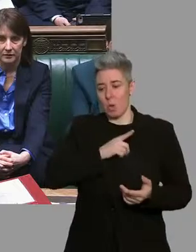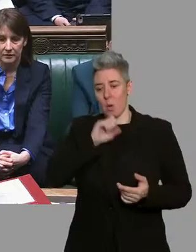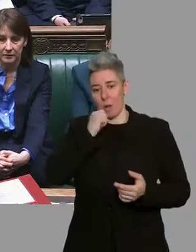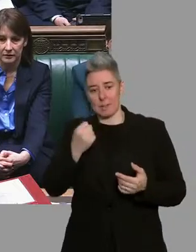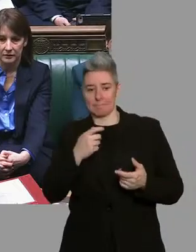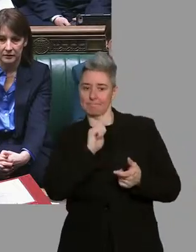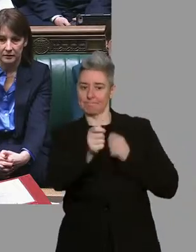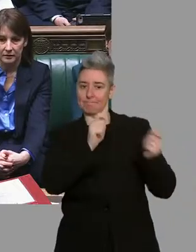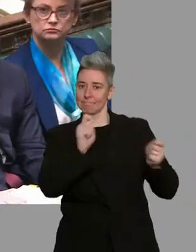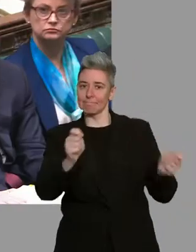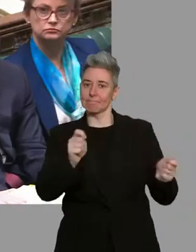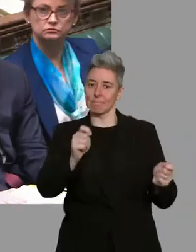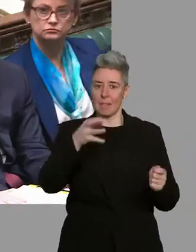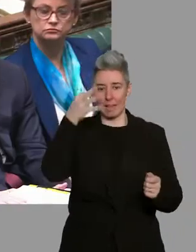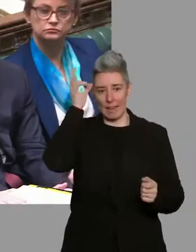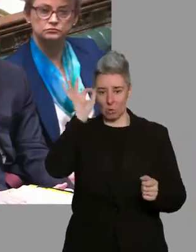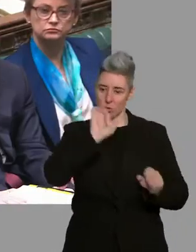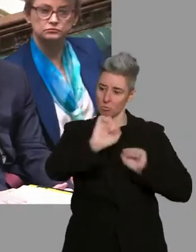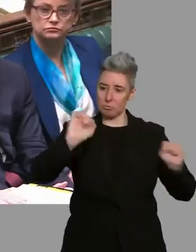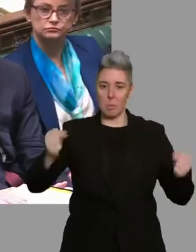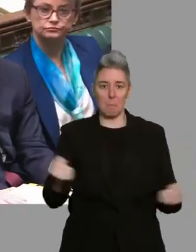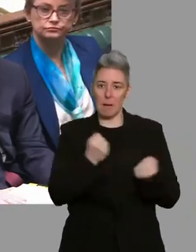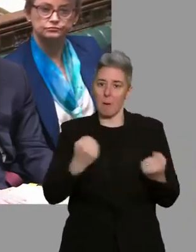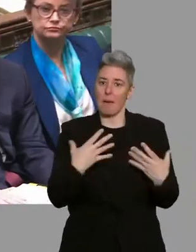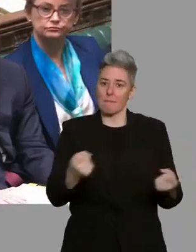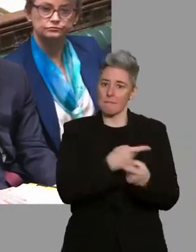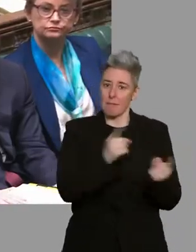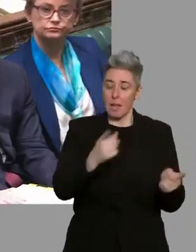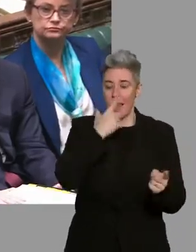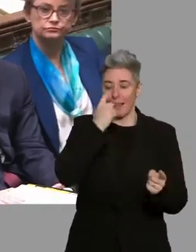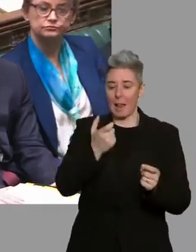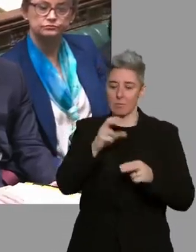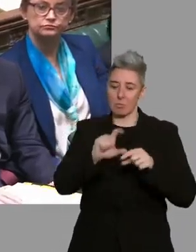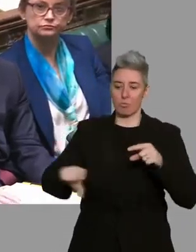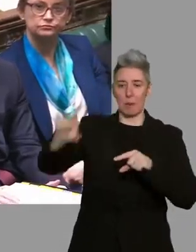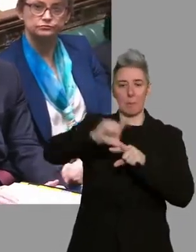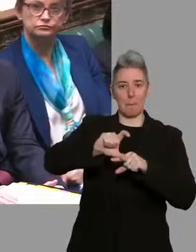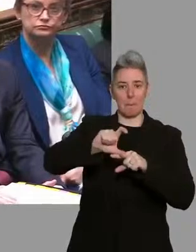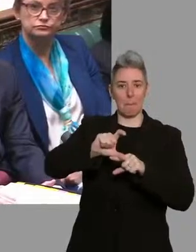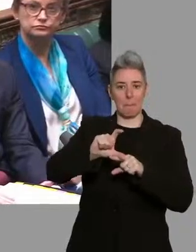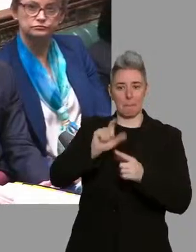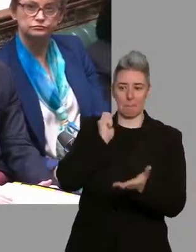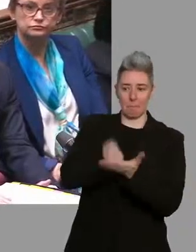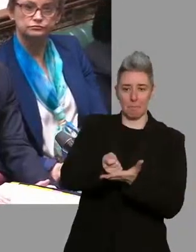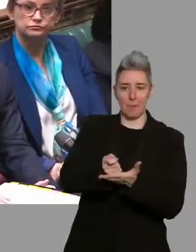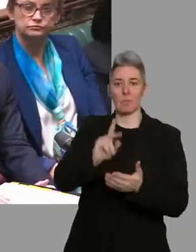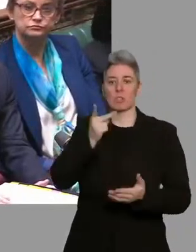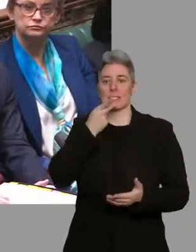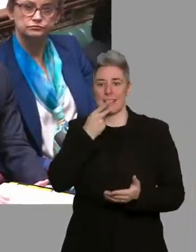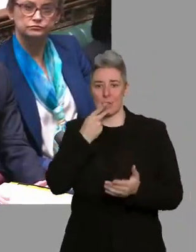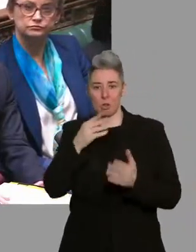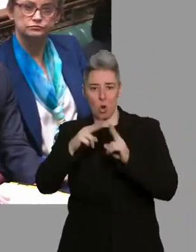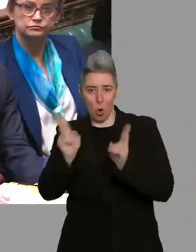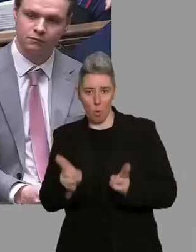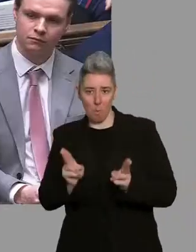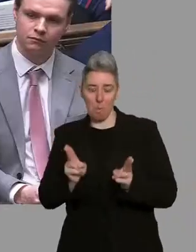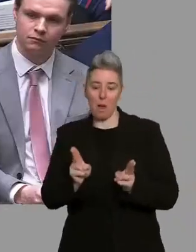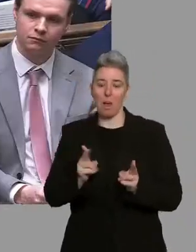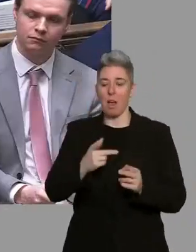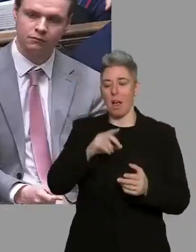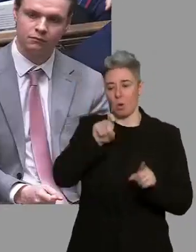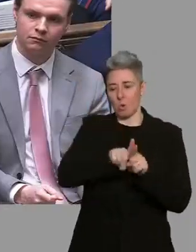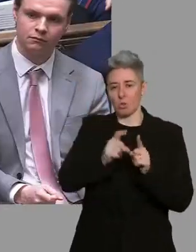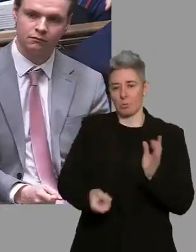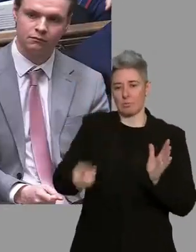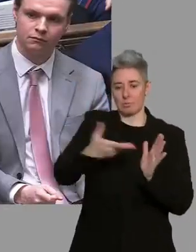of second homes, abolish the furnished homes let regime and introduce a registration scheme for short-term lets. But I am happy to make sure